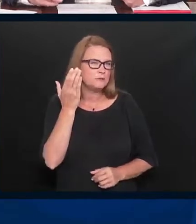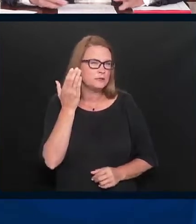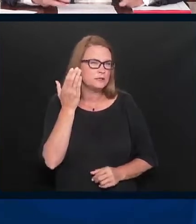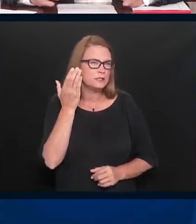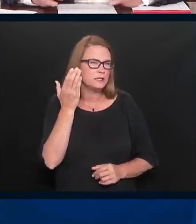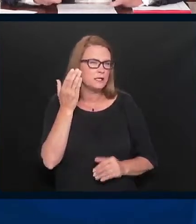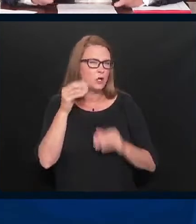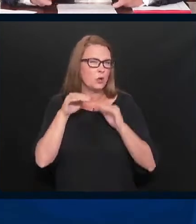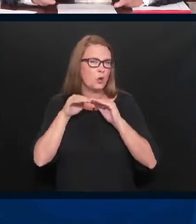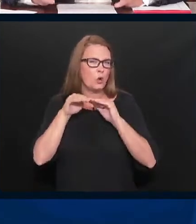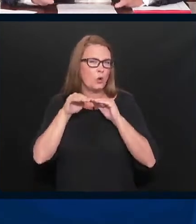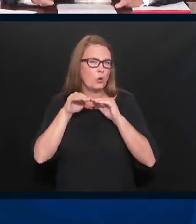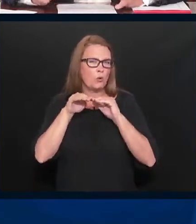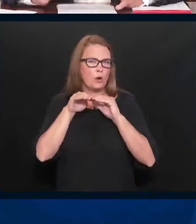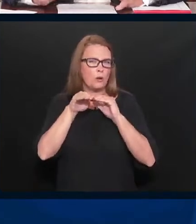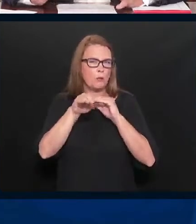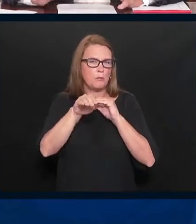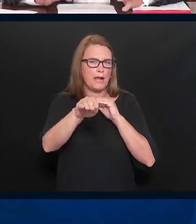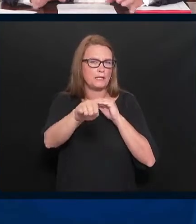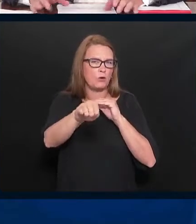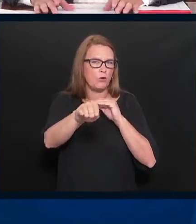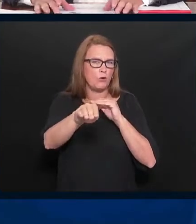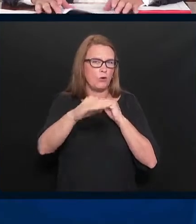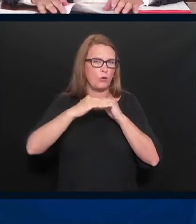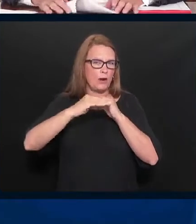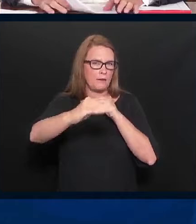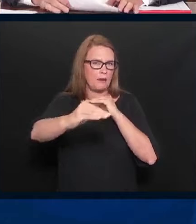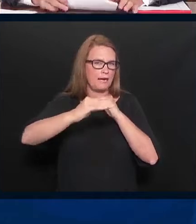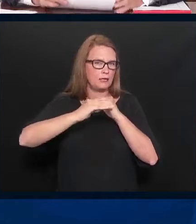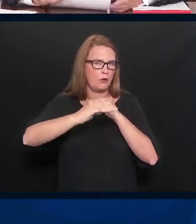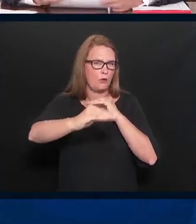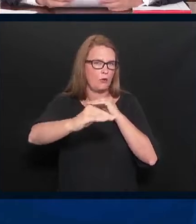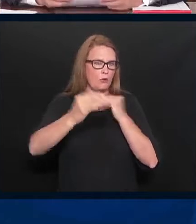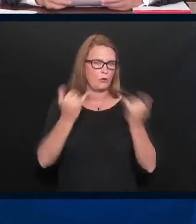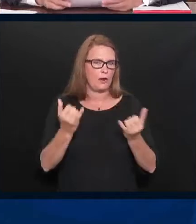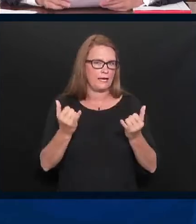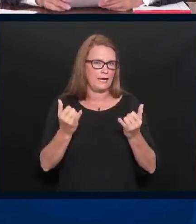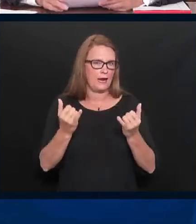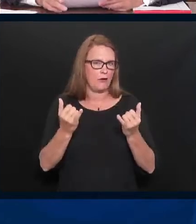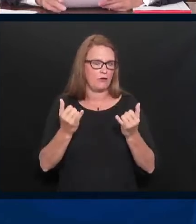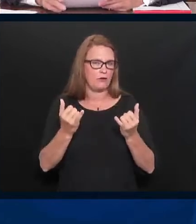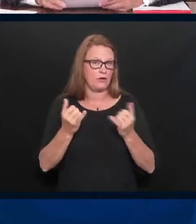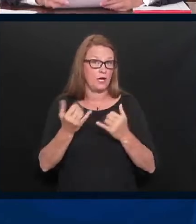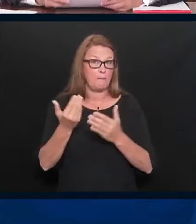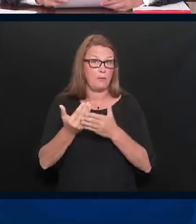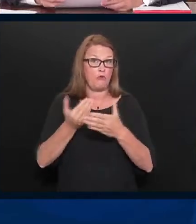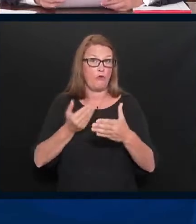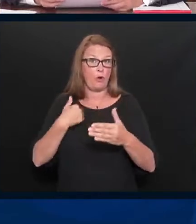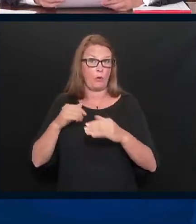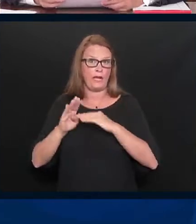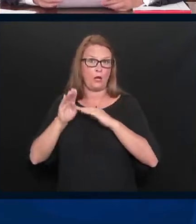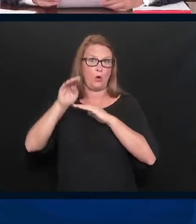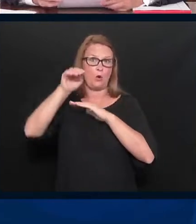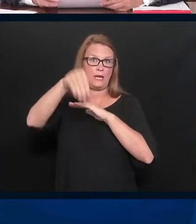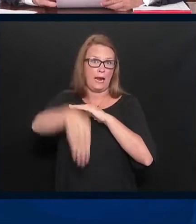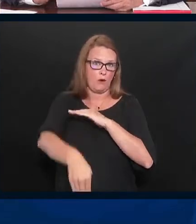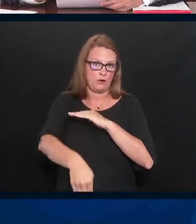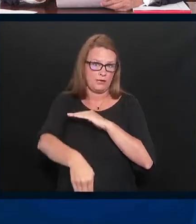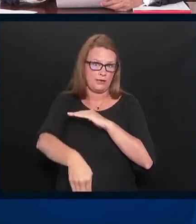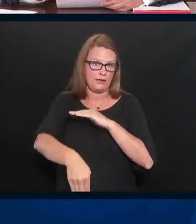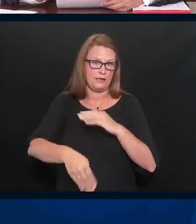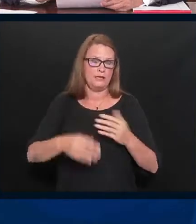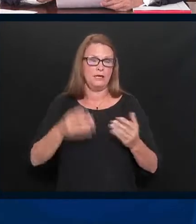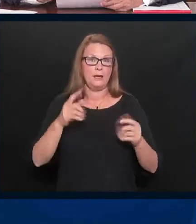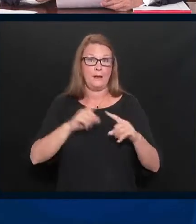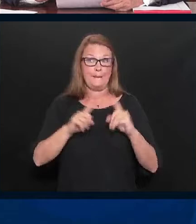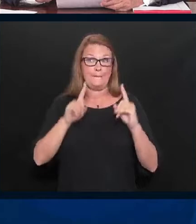holding. We're in a hold pattern right at the peak, but it looks like that hold pattern could absolutely